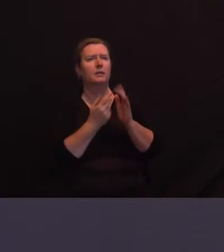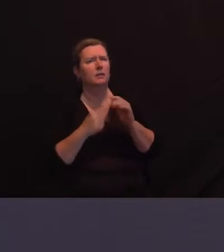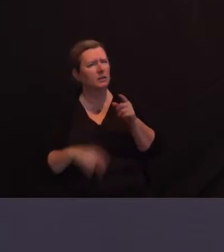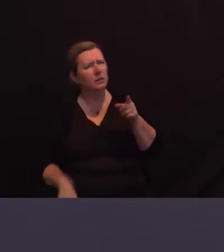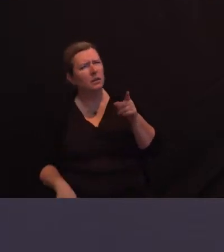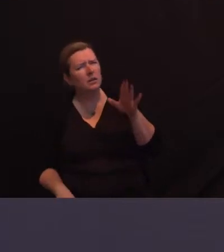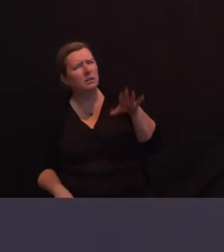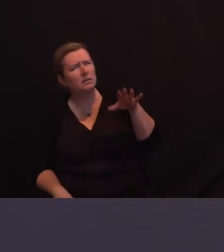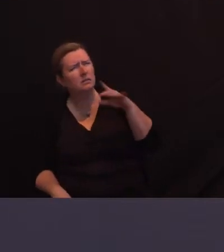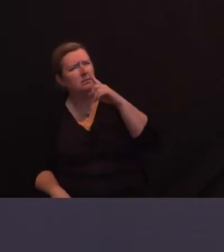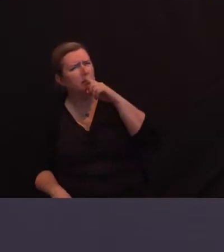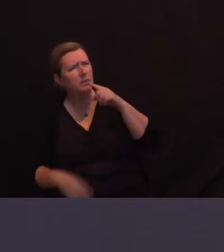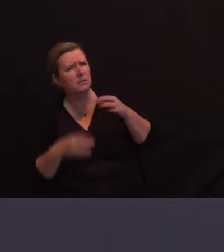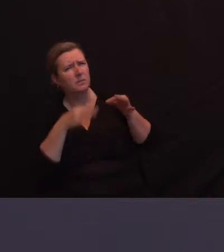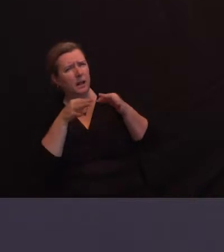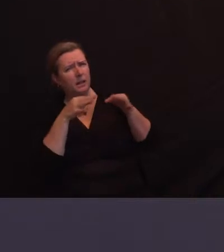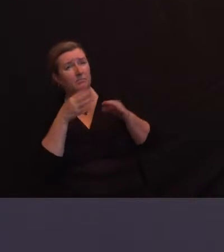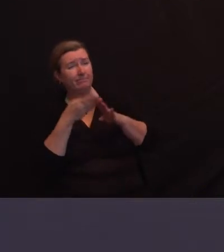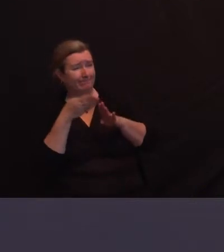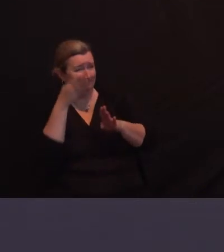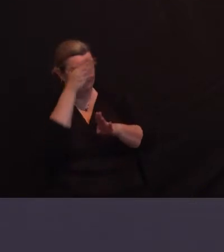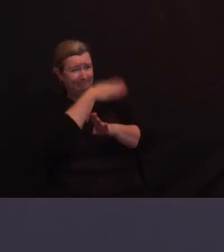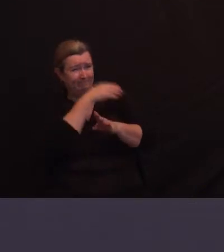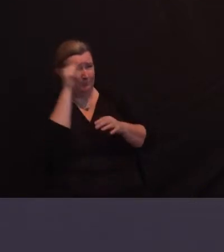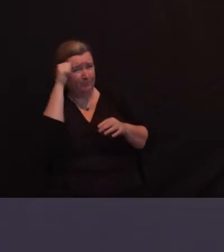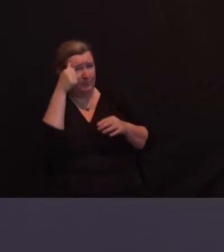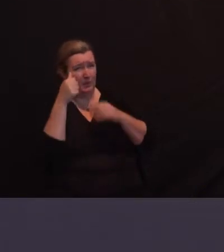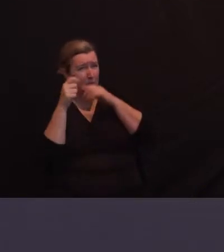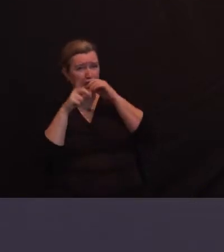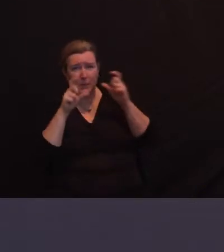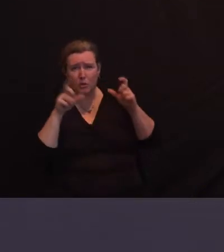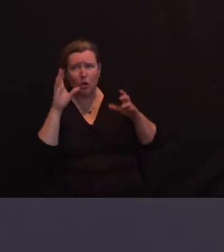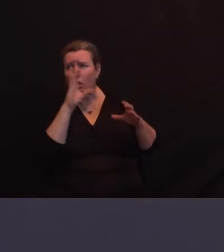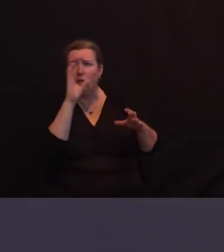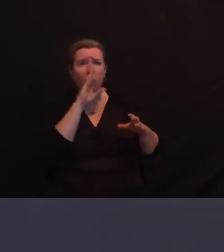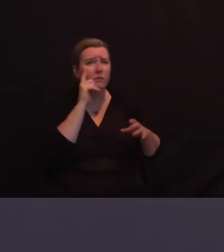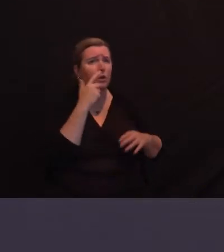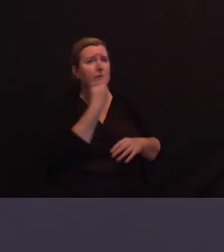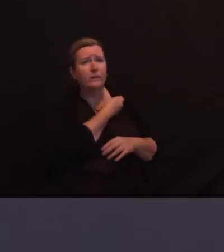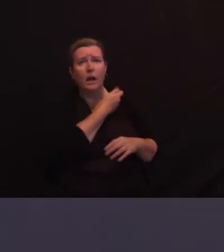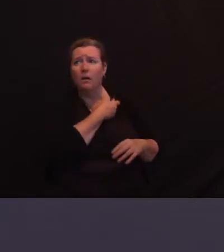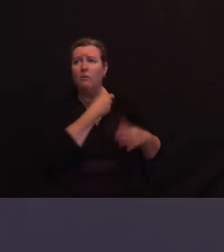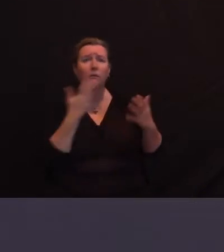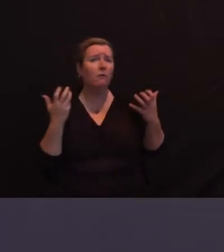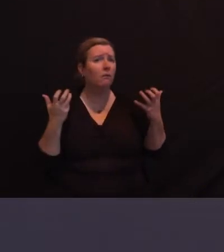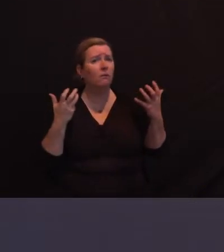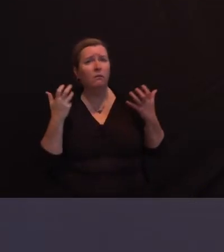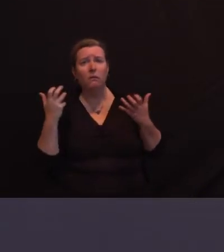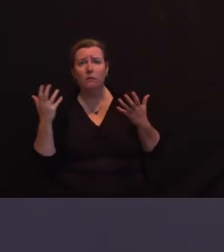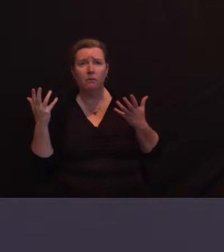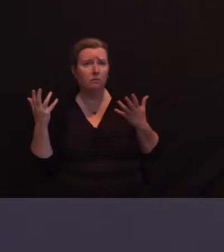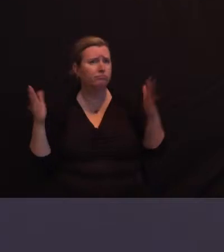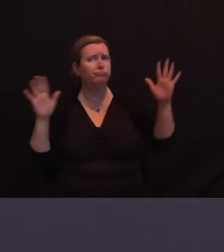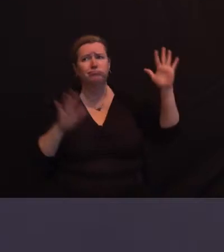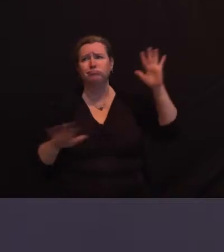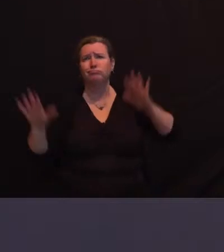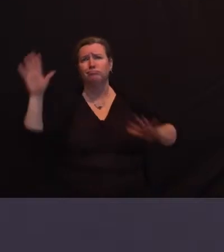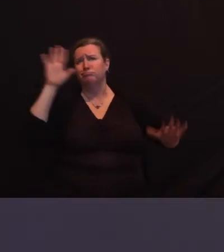know, in the beginning of the pandemic, there was a mad scramble for everybody looking to get vaccinated. And Governor, you should maybe comment on this as